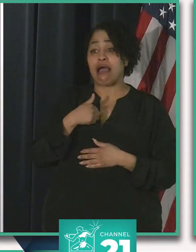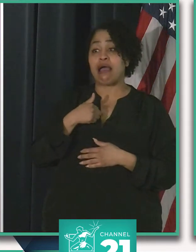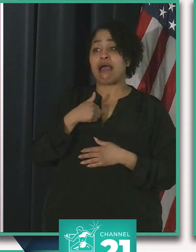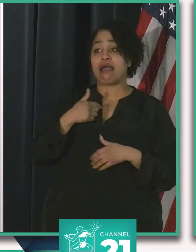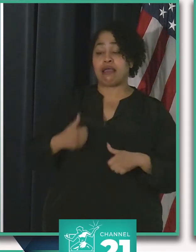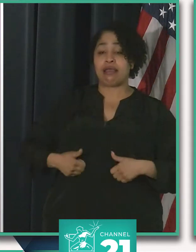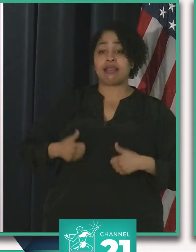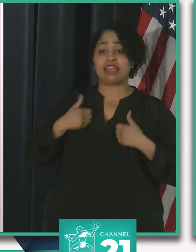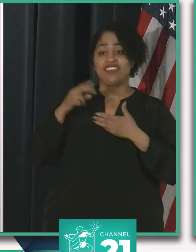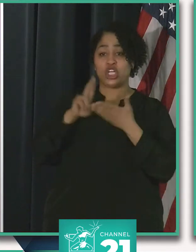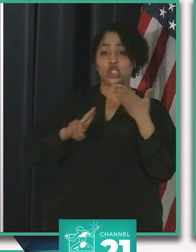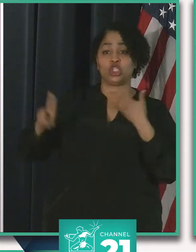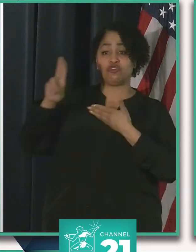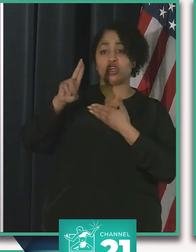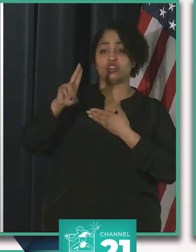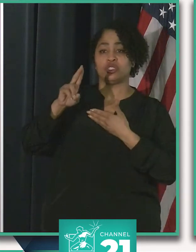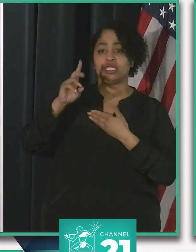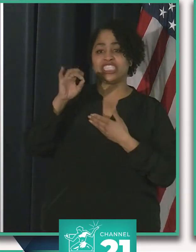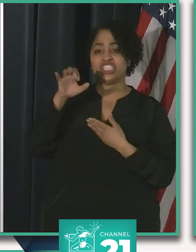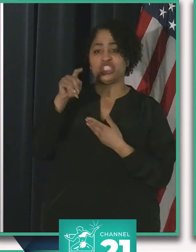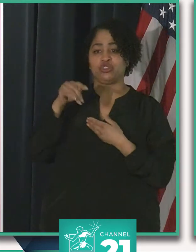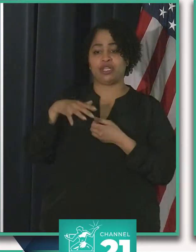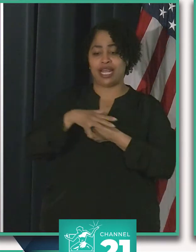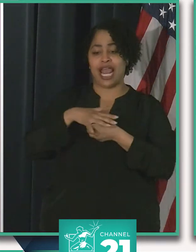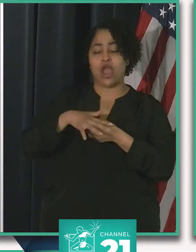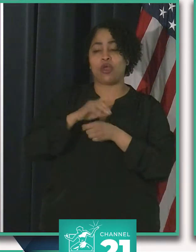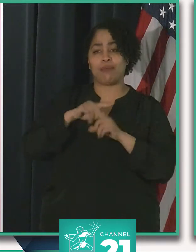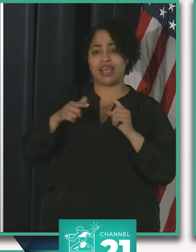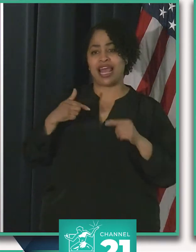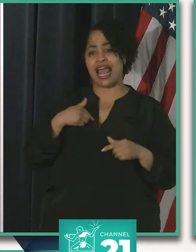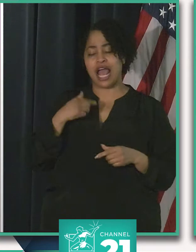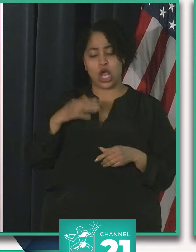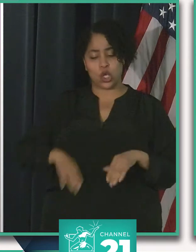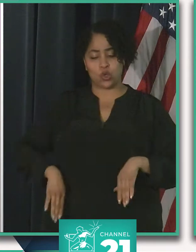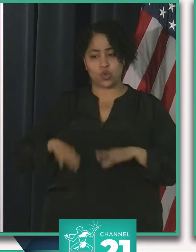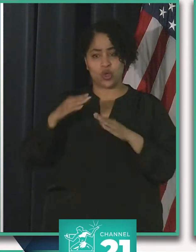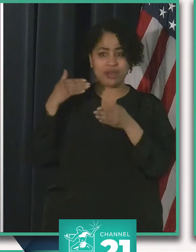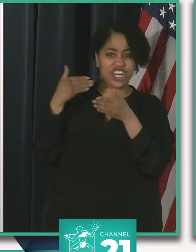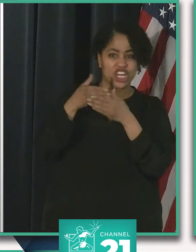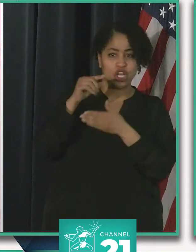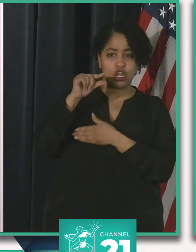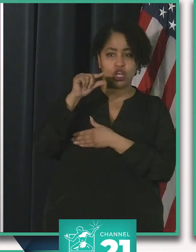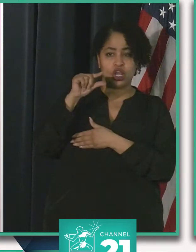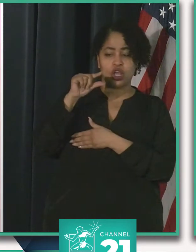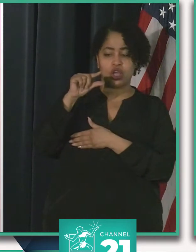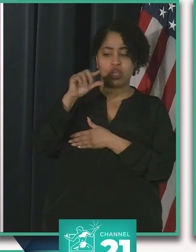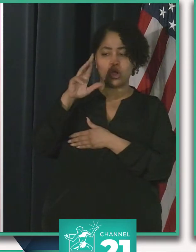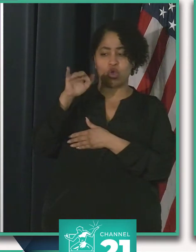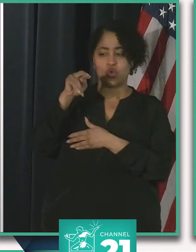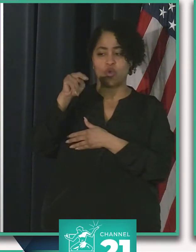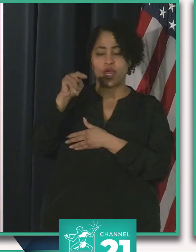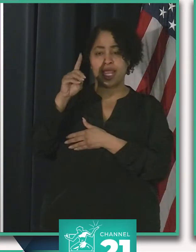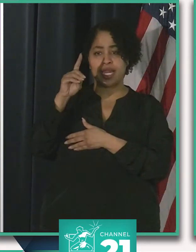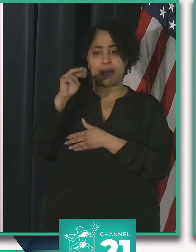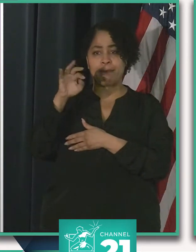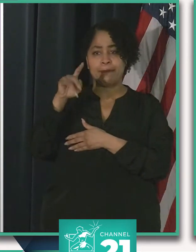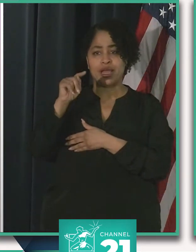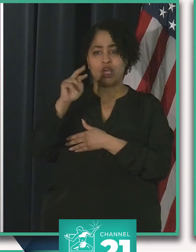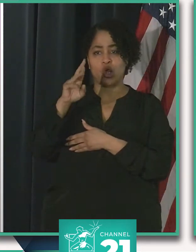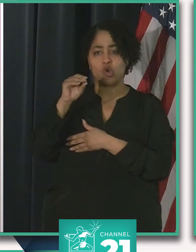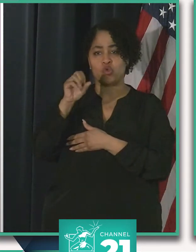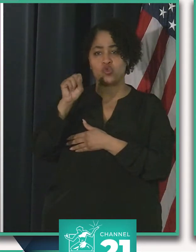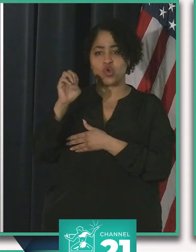I live in a University District neighborhood, but I grew up just close to Grandmont Rosedale since I arrived here in the U.S. in